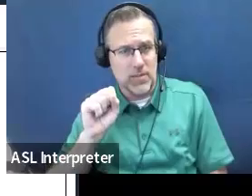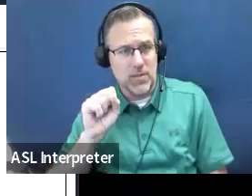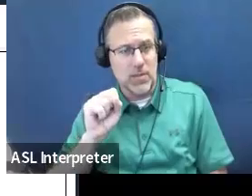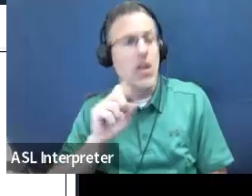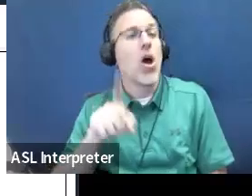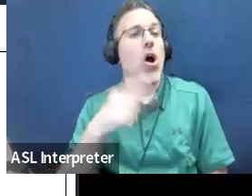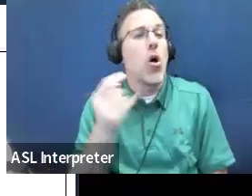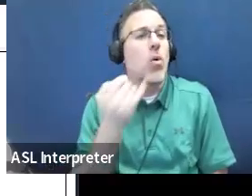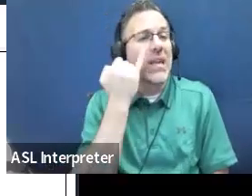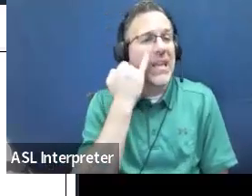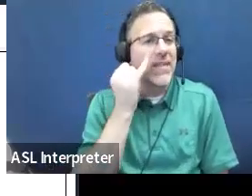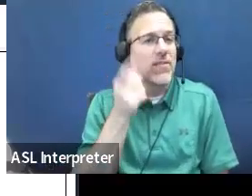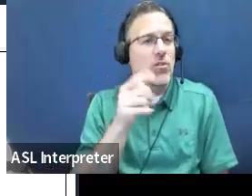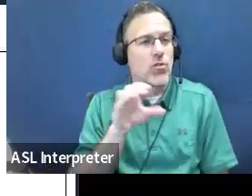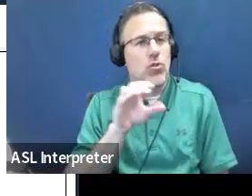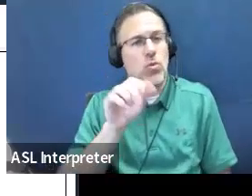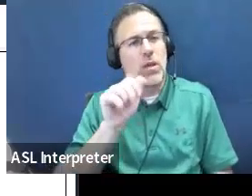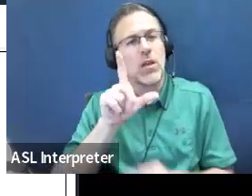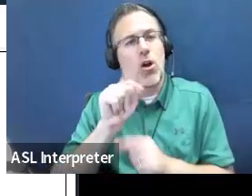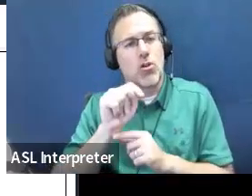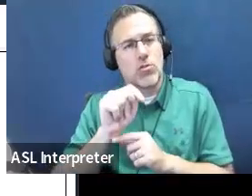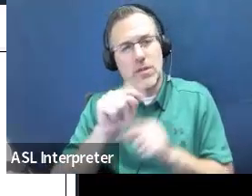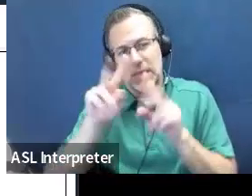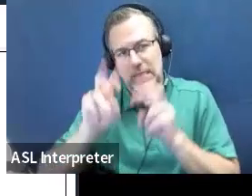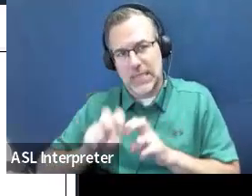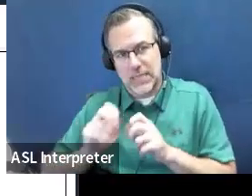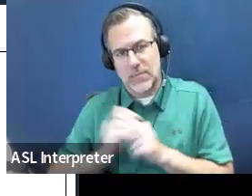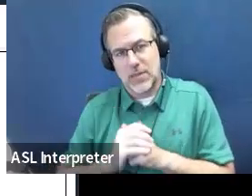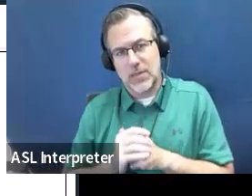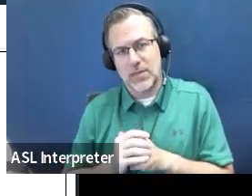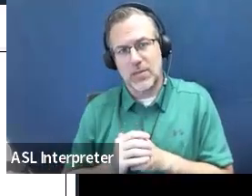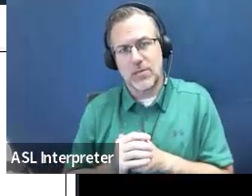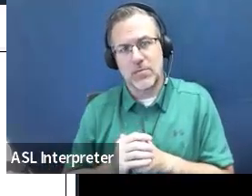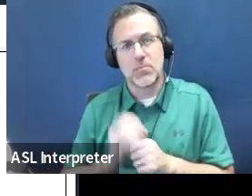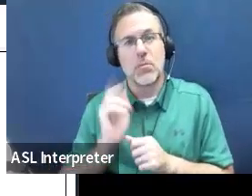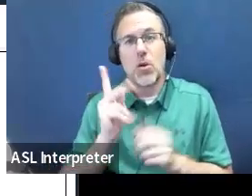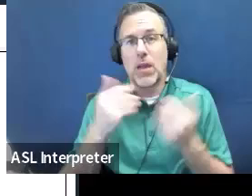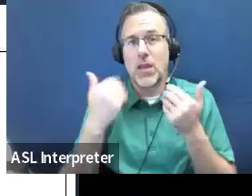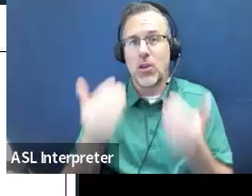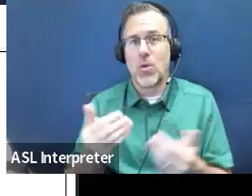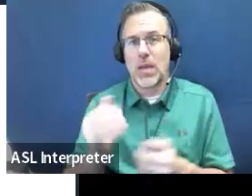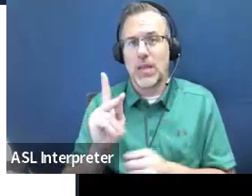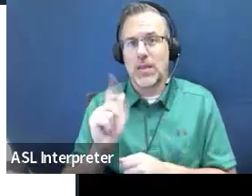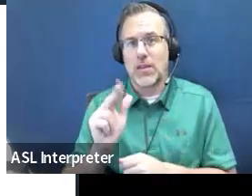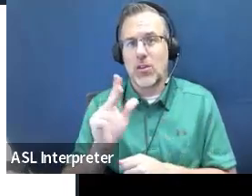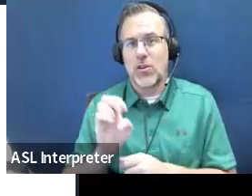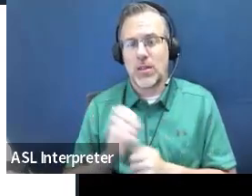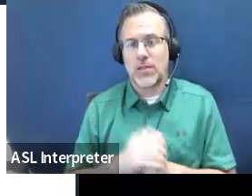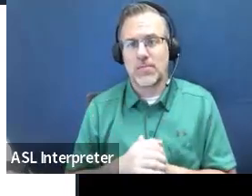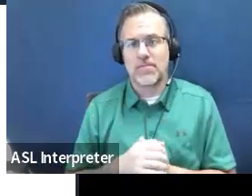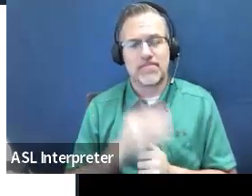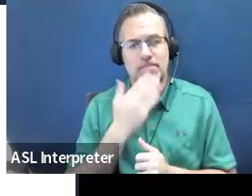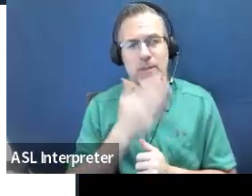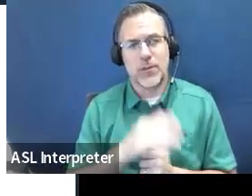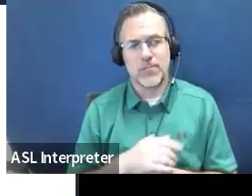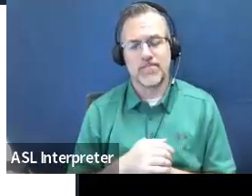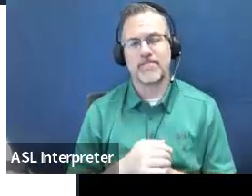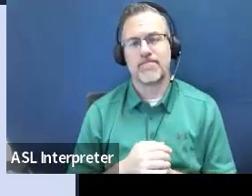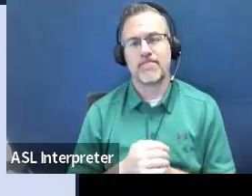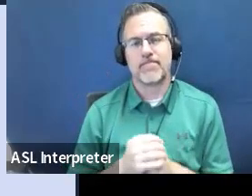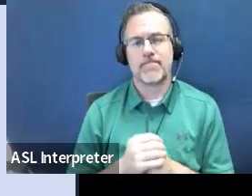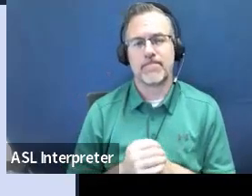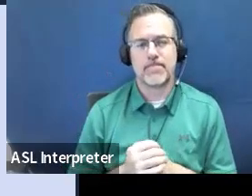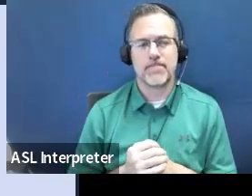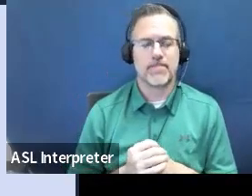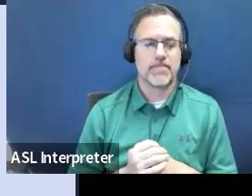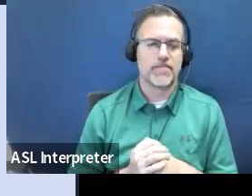alternate assessment. So that's it for now, Carly. Okay. Thank you.